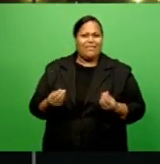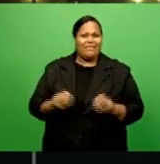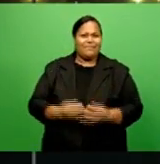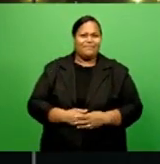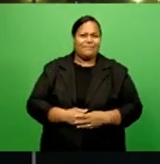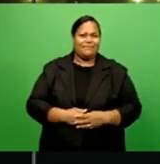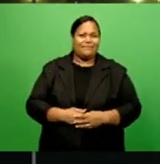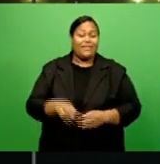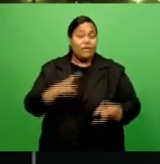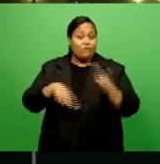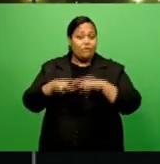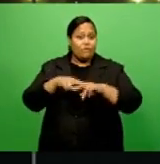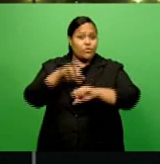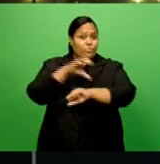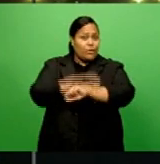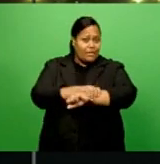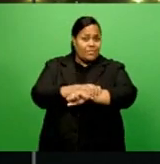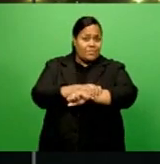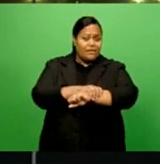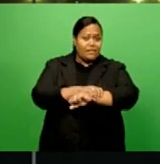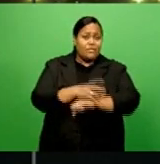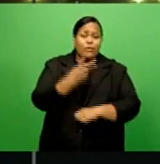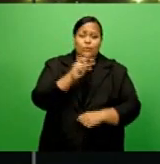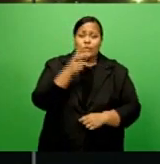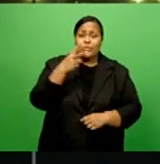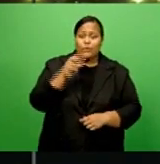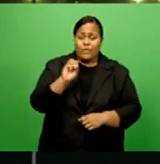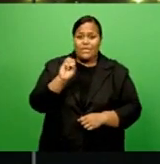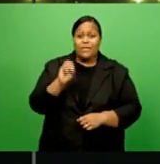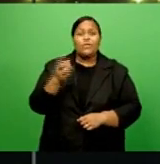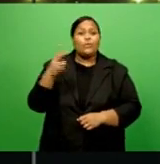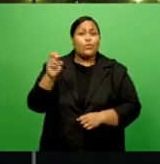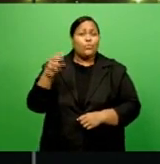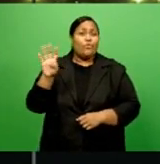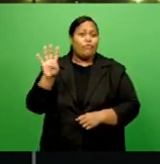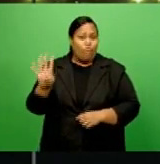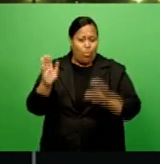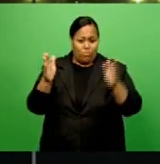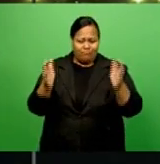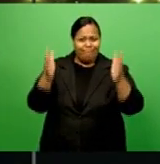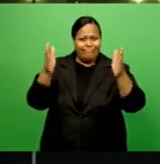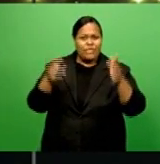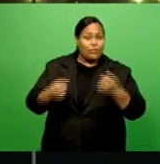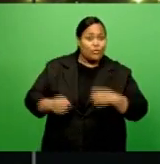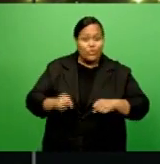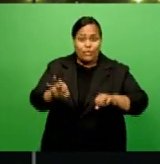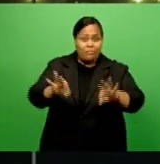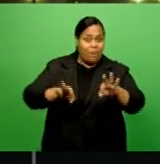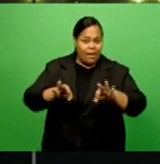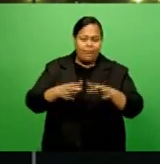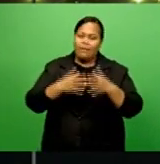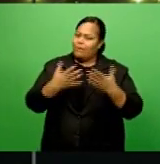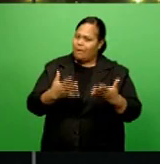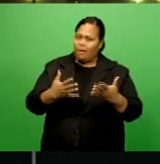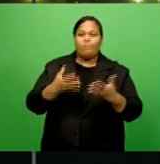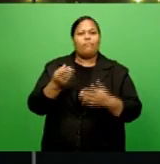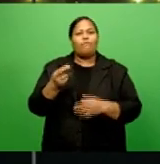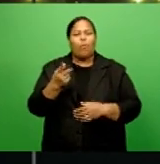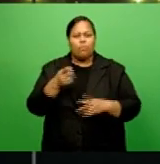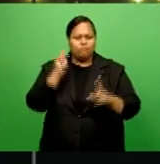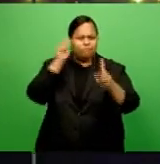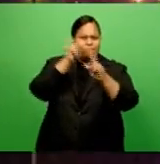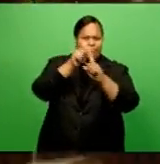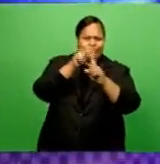Fiji Police Force 2020 to 2024 strategic plan is aimed at setting a new benchmark for the